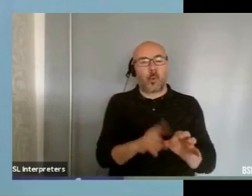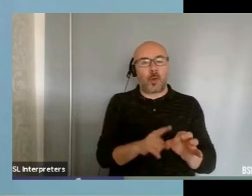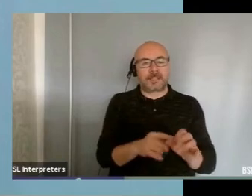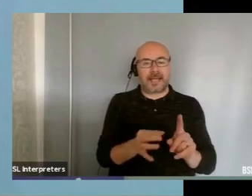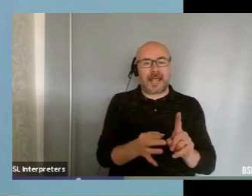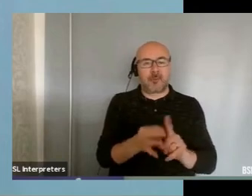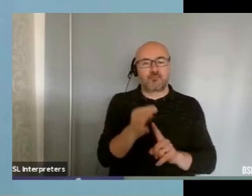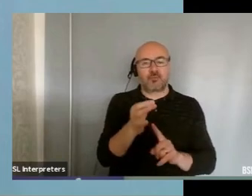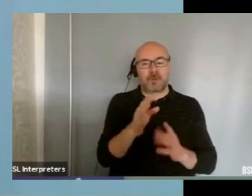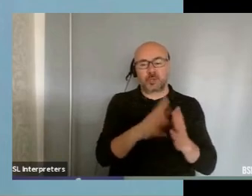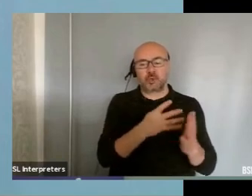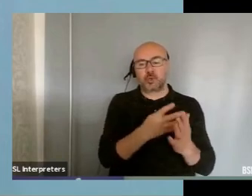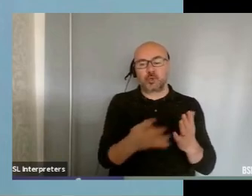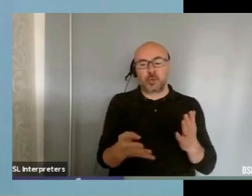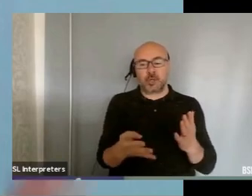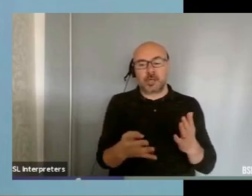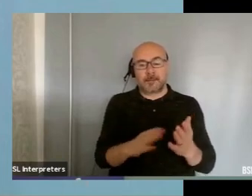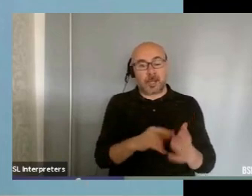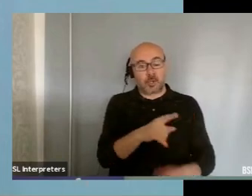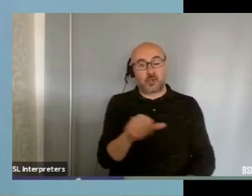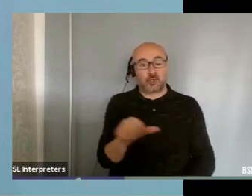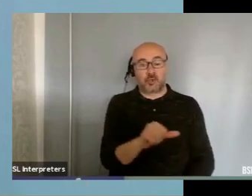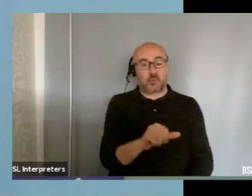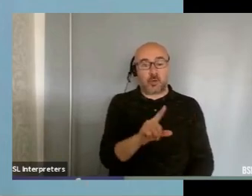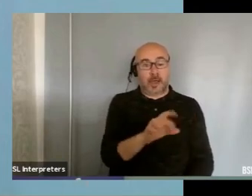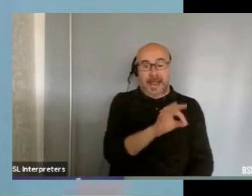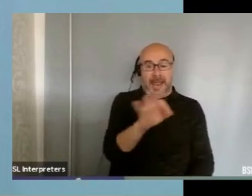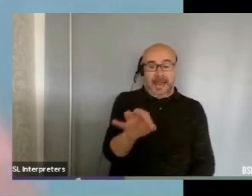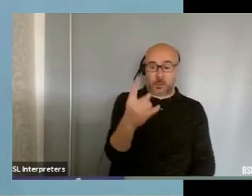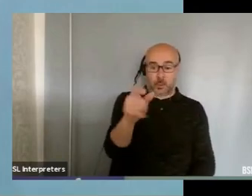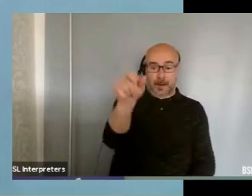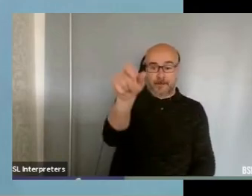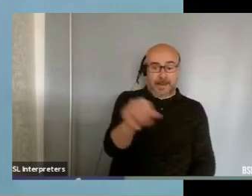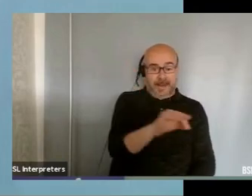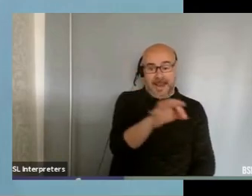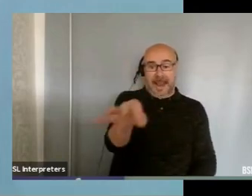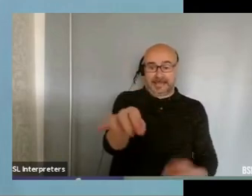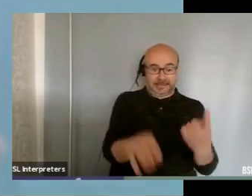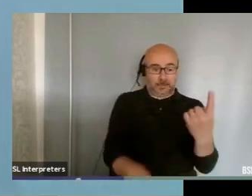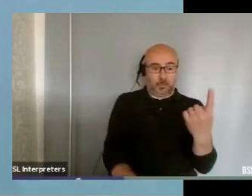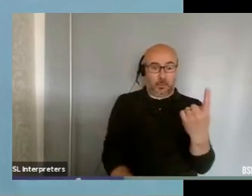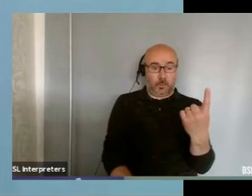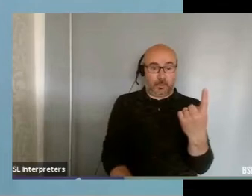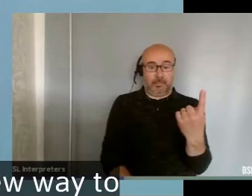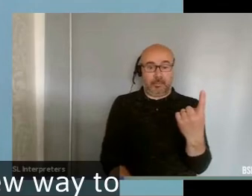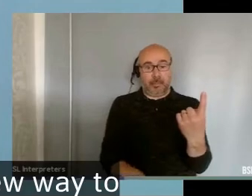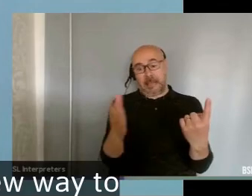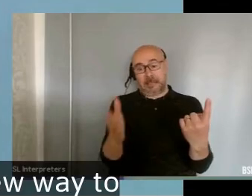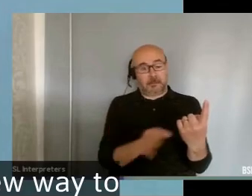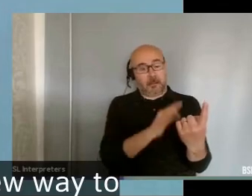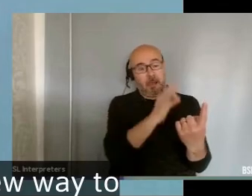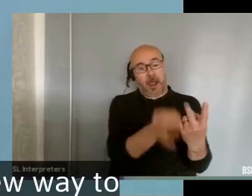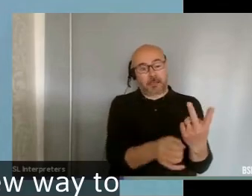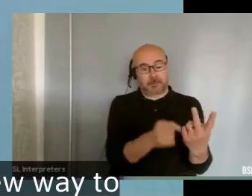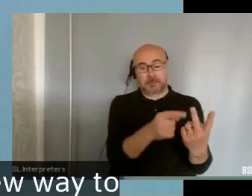do a plan, do, study, act cycle. Ask one person. You will learn from that. And then ask another person. And then you